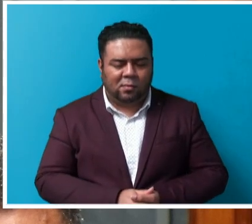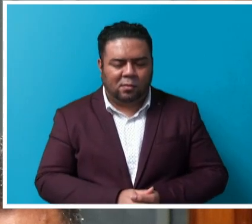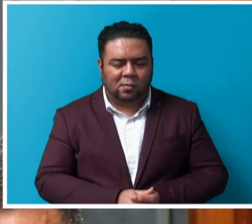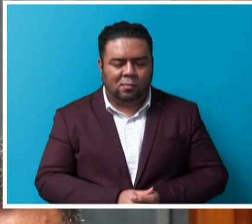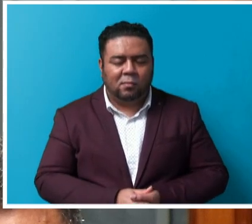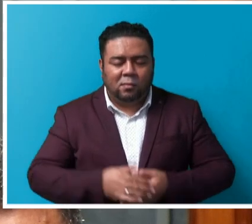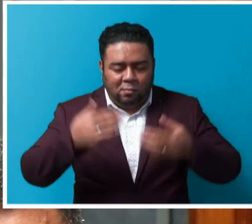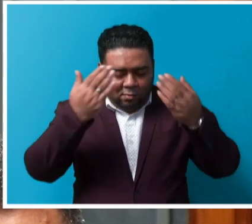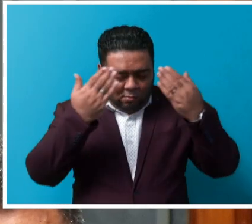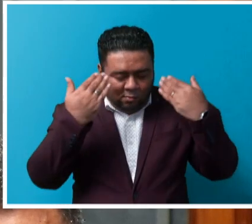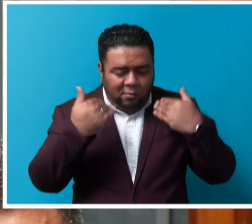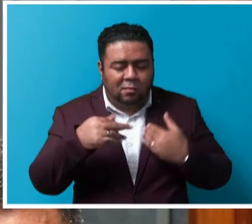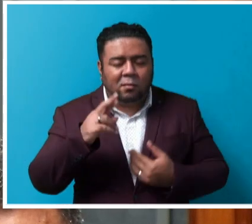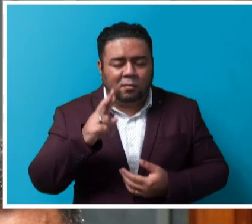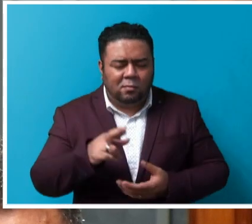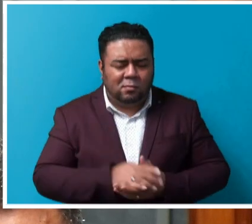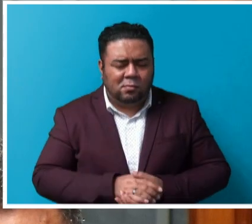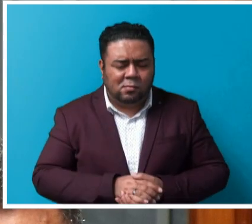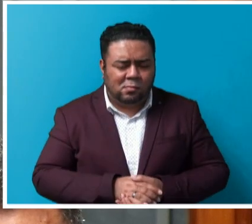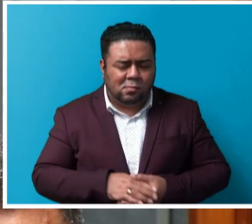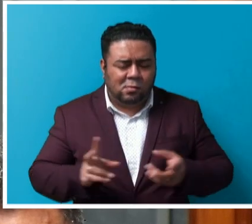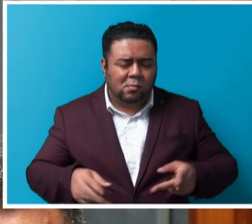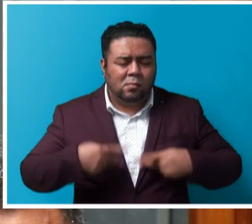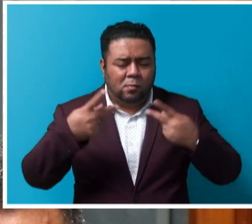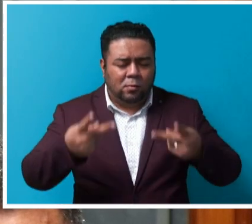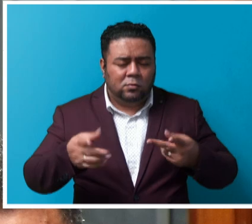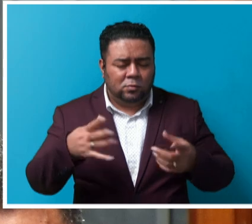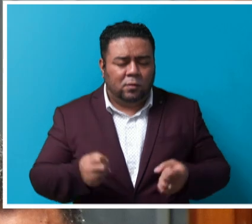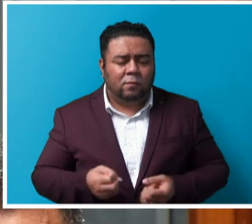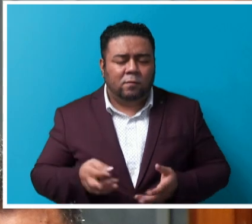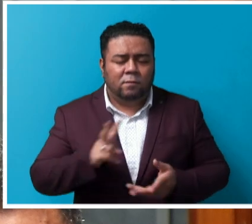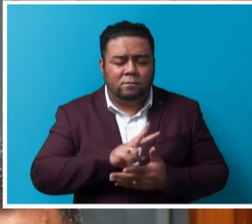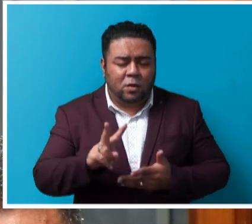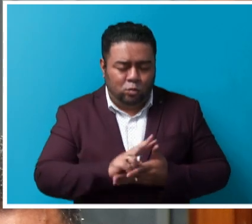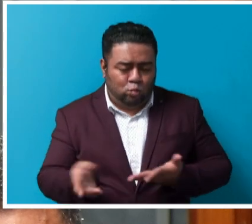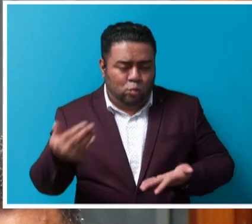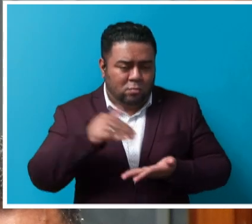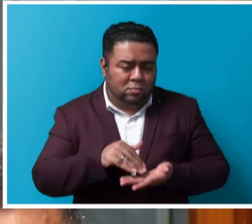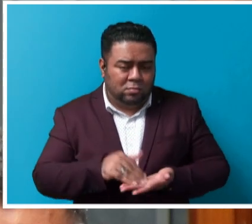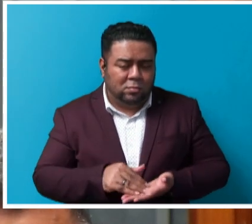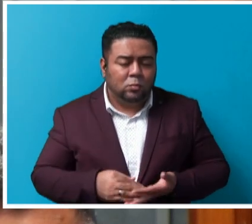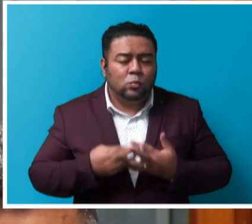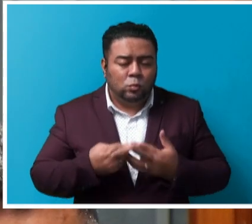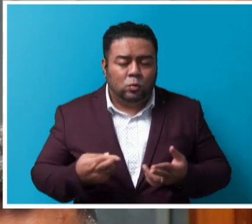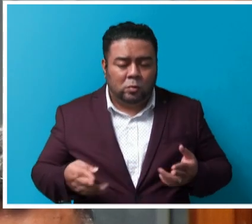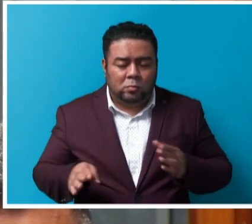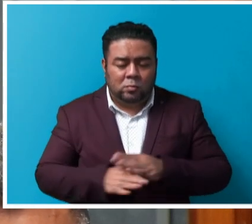Mr. Speaker, sir, the promotion of value addition in resource-based